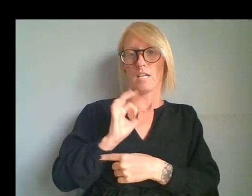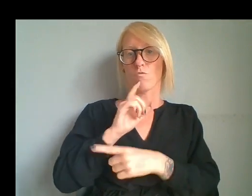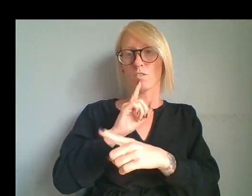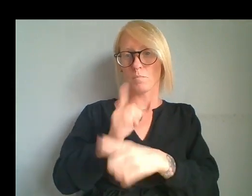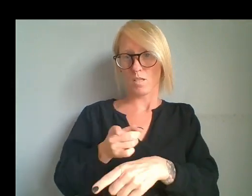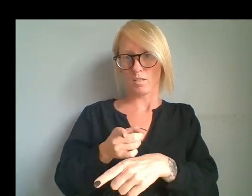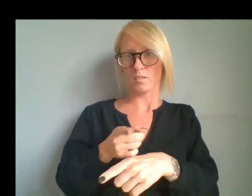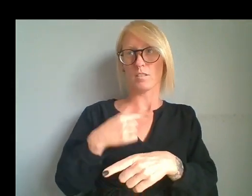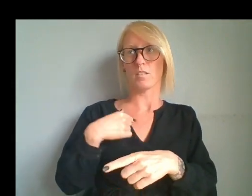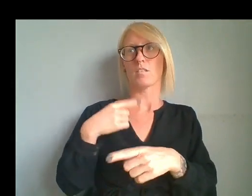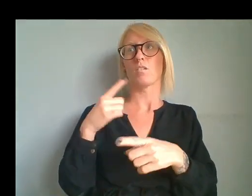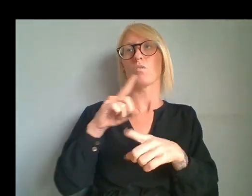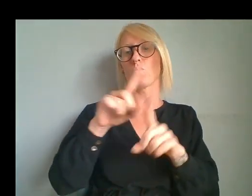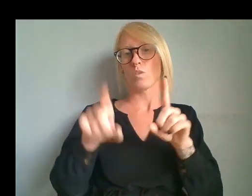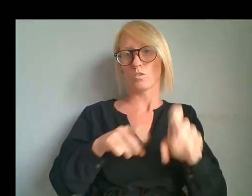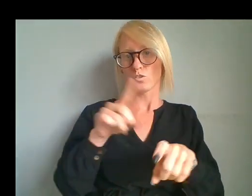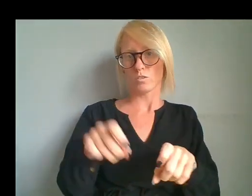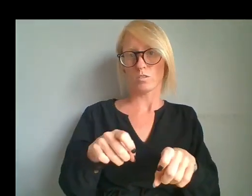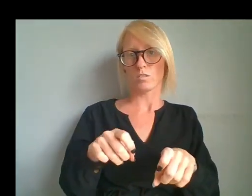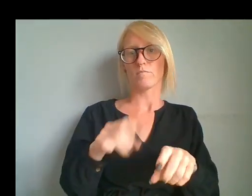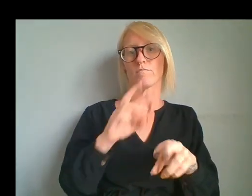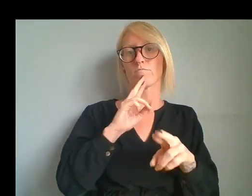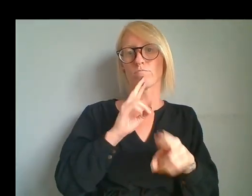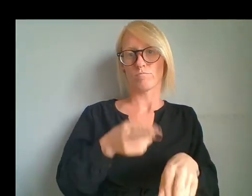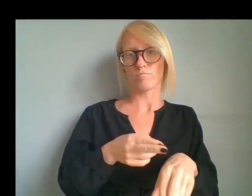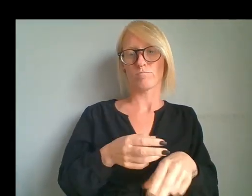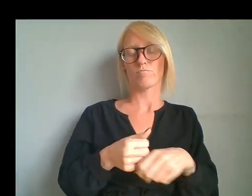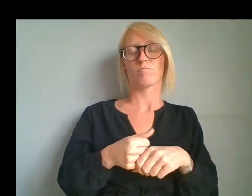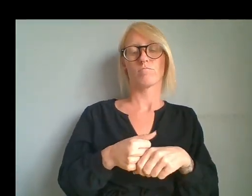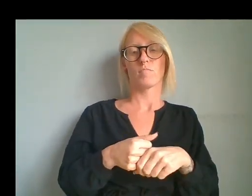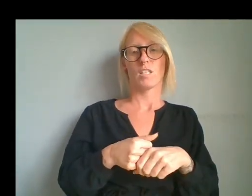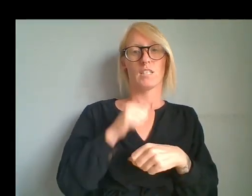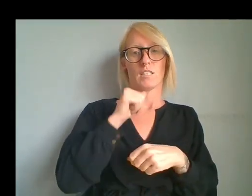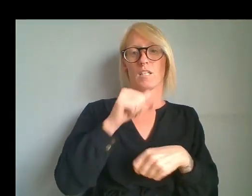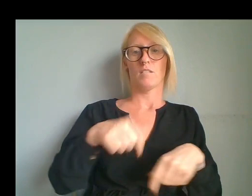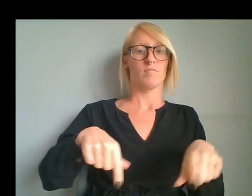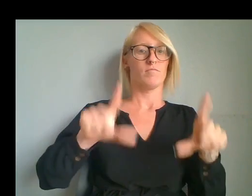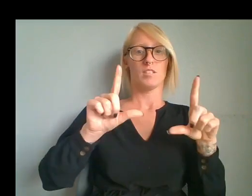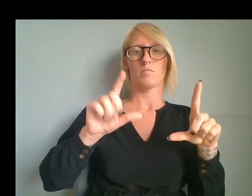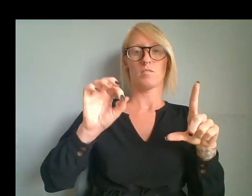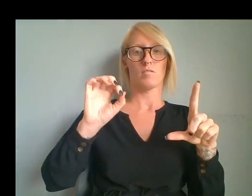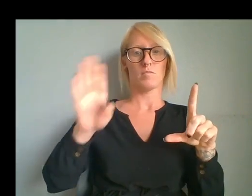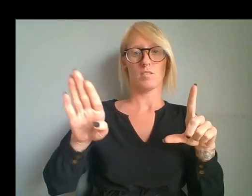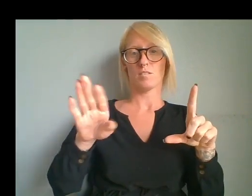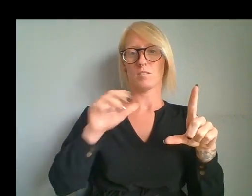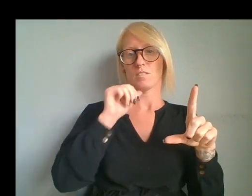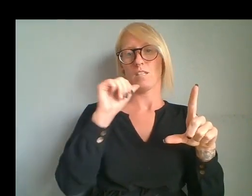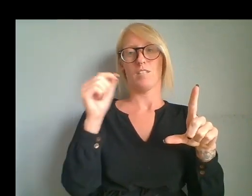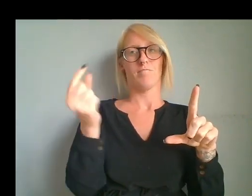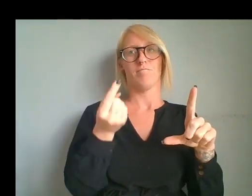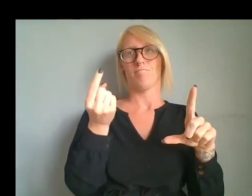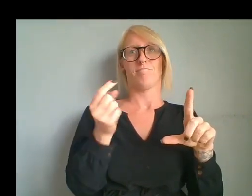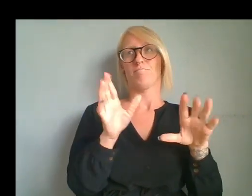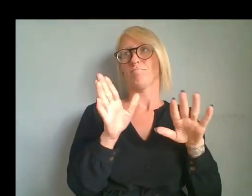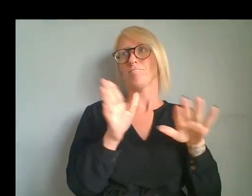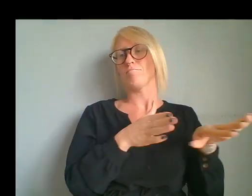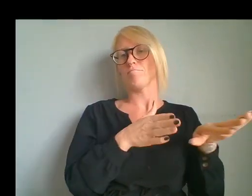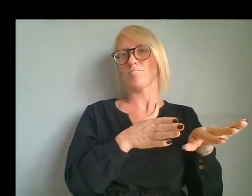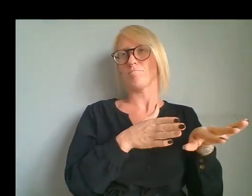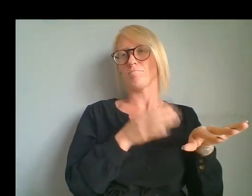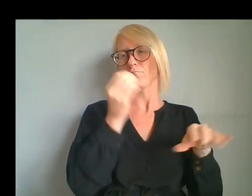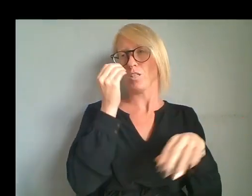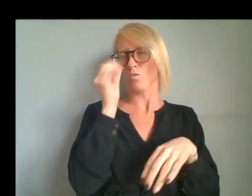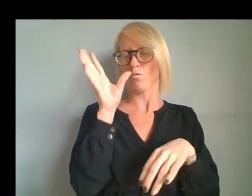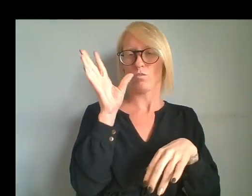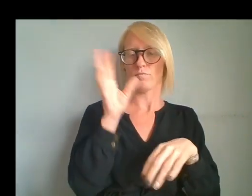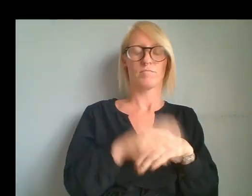that question gets to the appropriate staff person. So you don't want to put up your Facebook page and then not do anything with it.